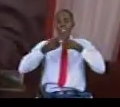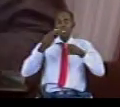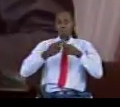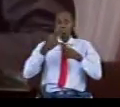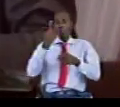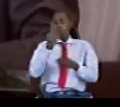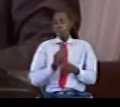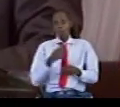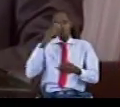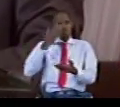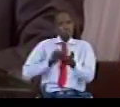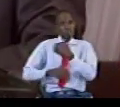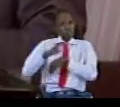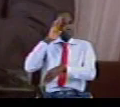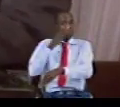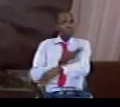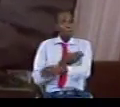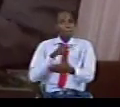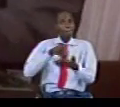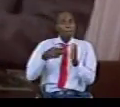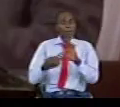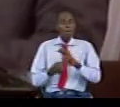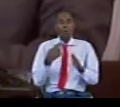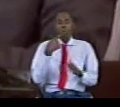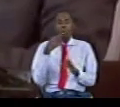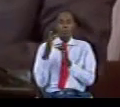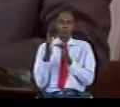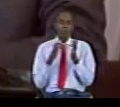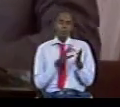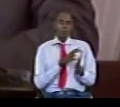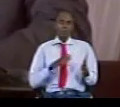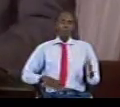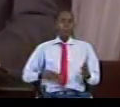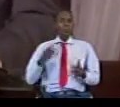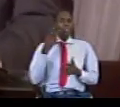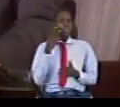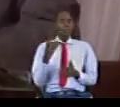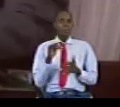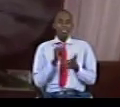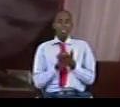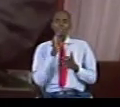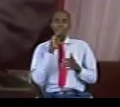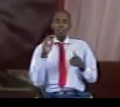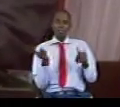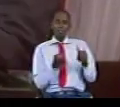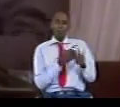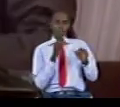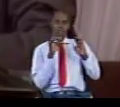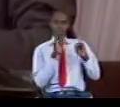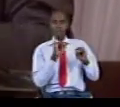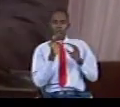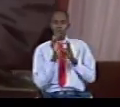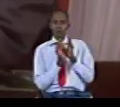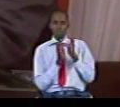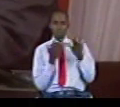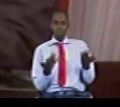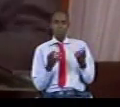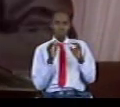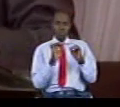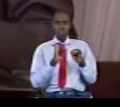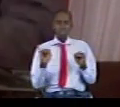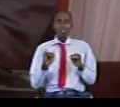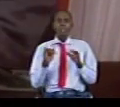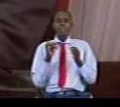talking about Jesus Christ. And this first section of the study talks about the departure, that he was leaving